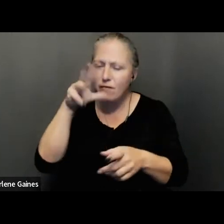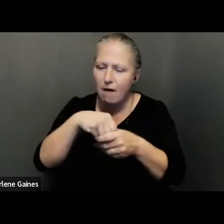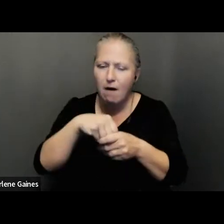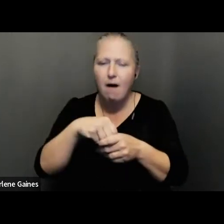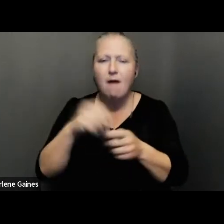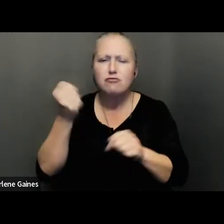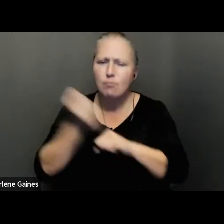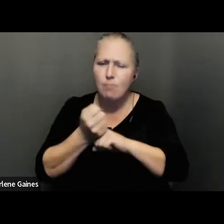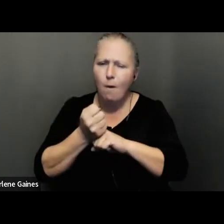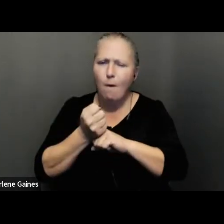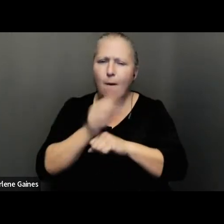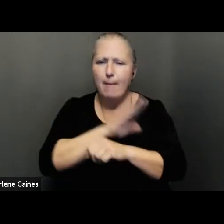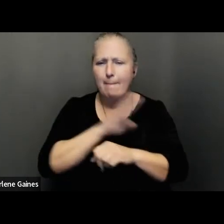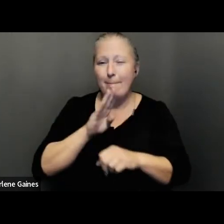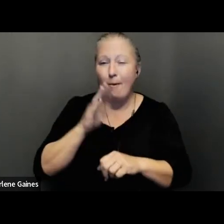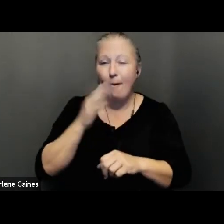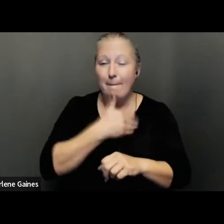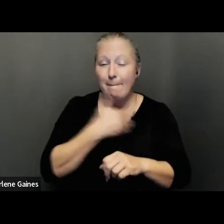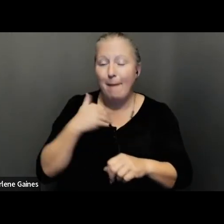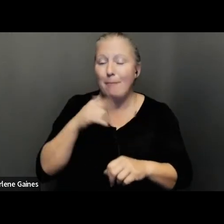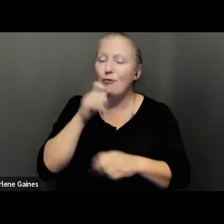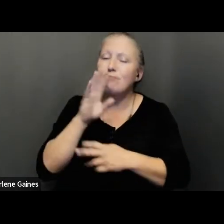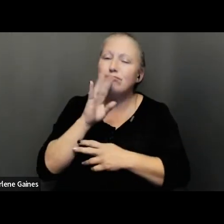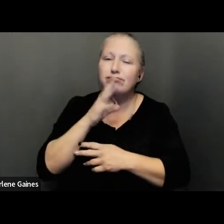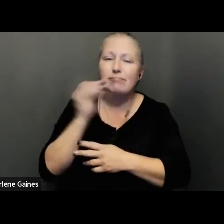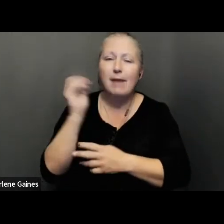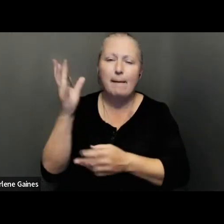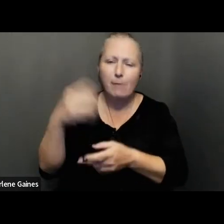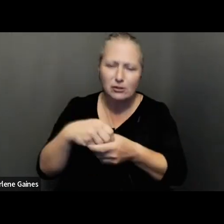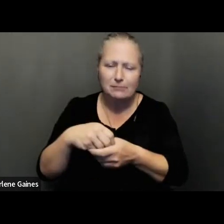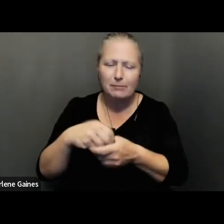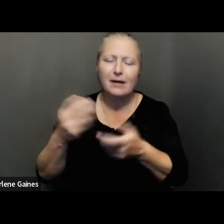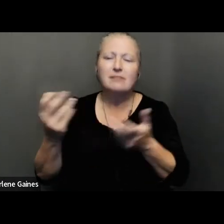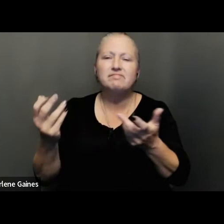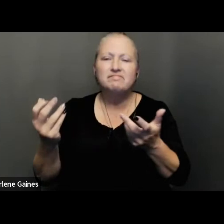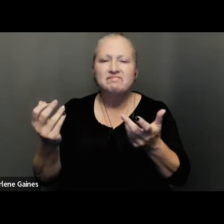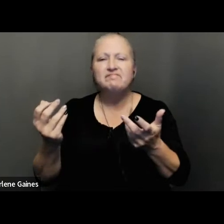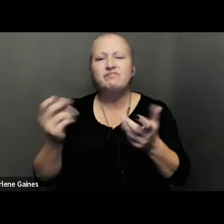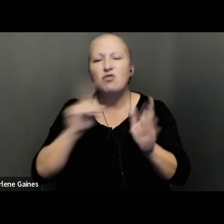to support, all the board members that spoke and participated.